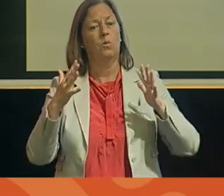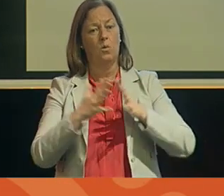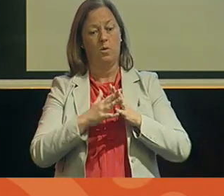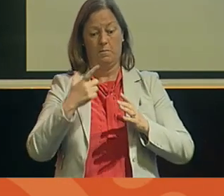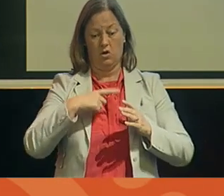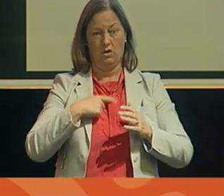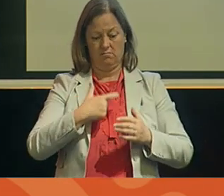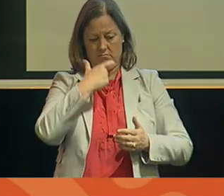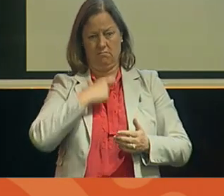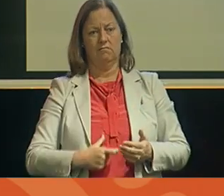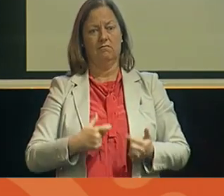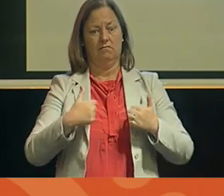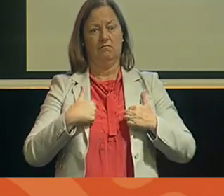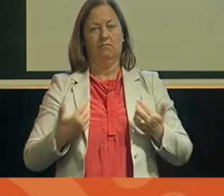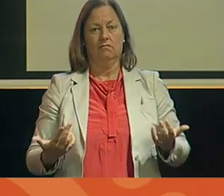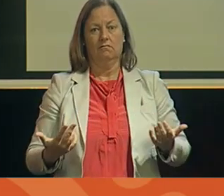identity. And this is why.